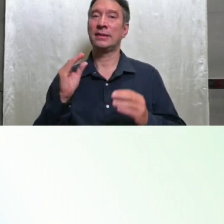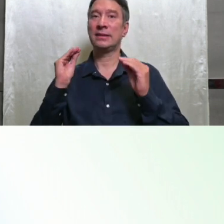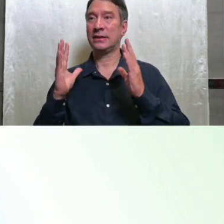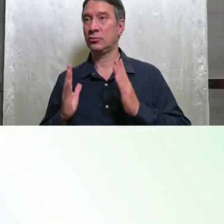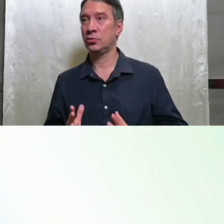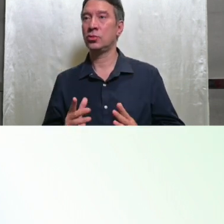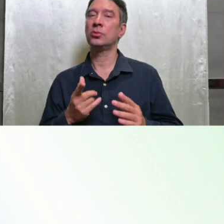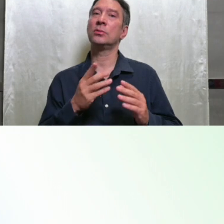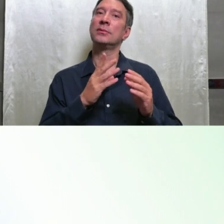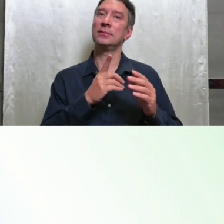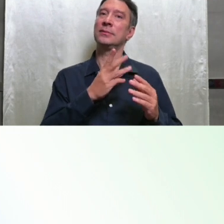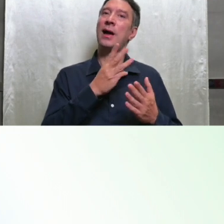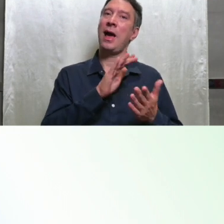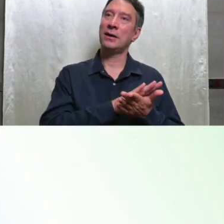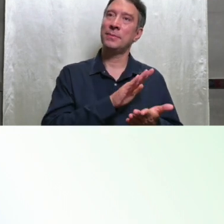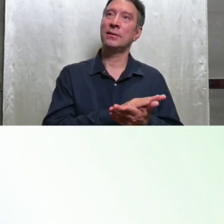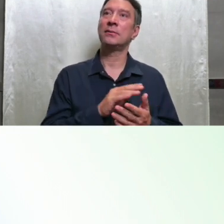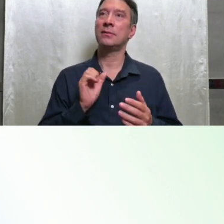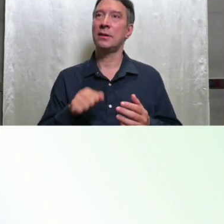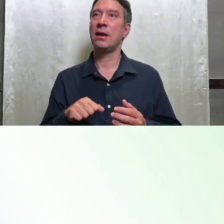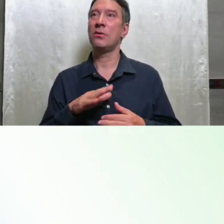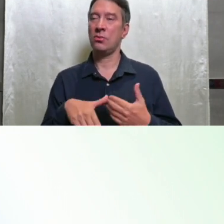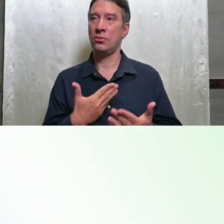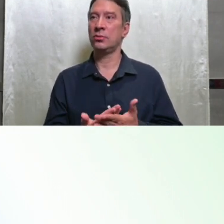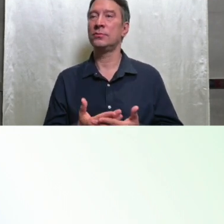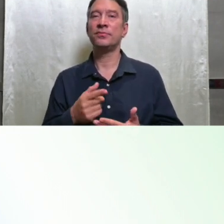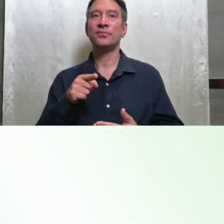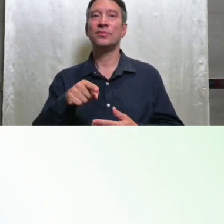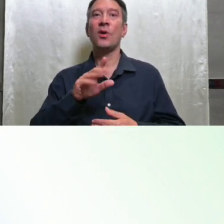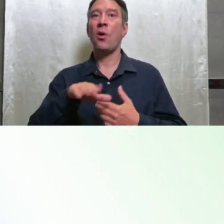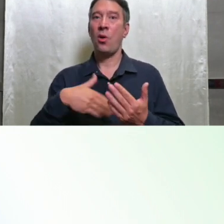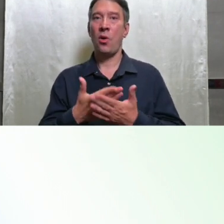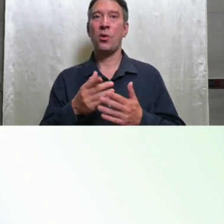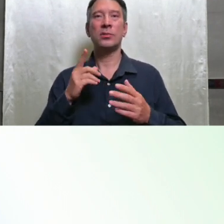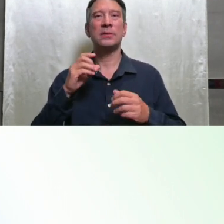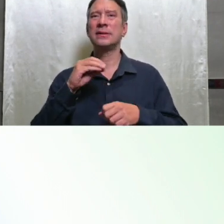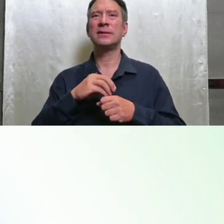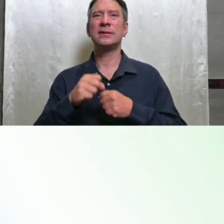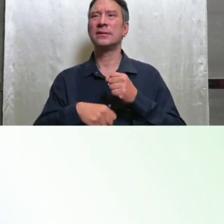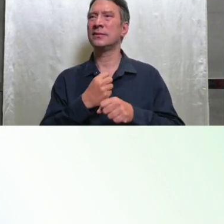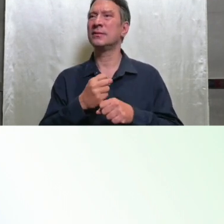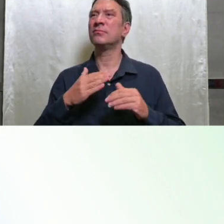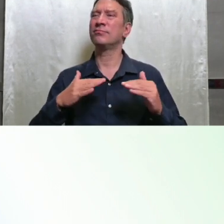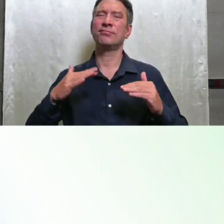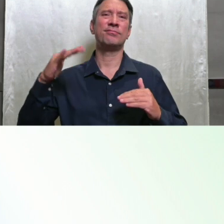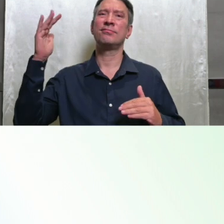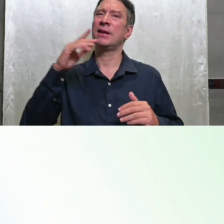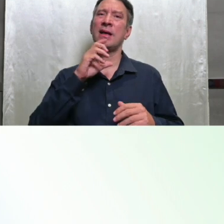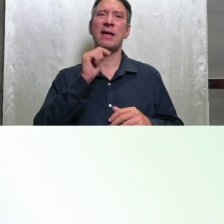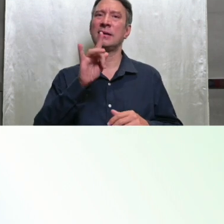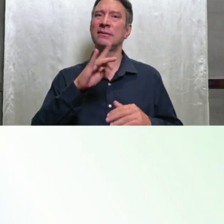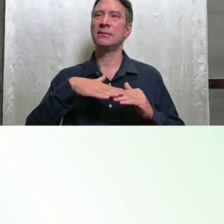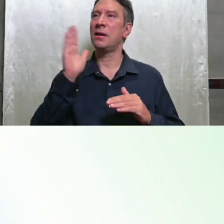faculty. And for every one of us who's 18 and above, we can all learn on the adults platform.